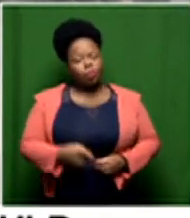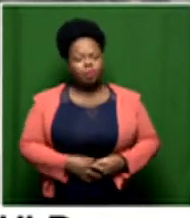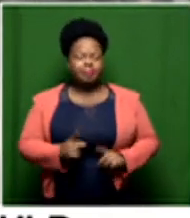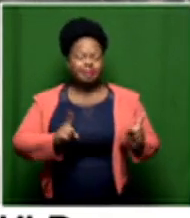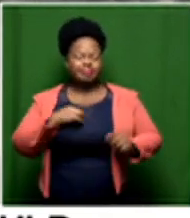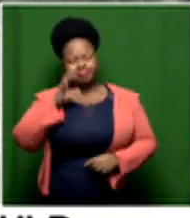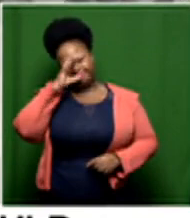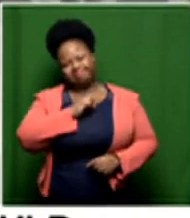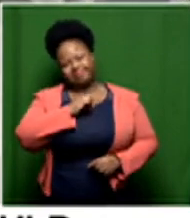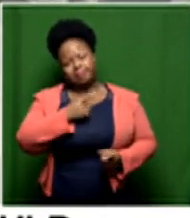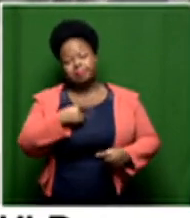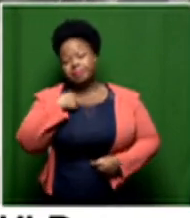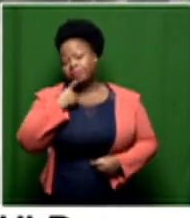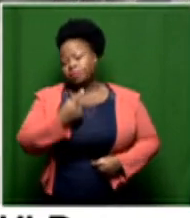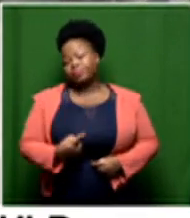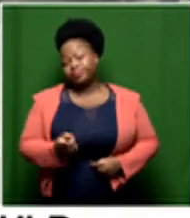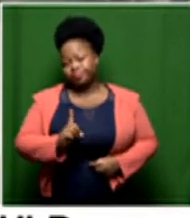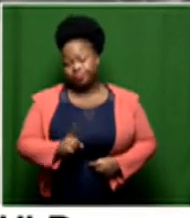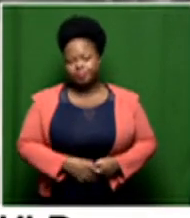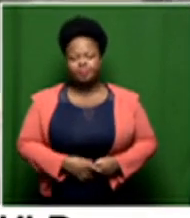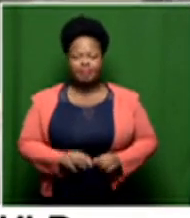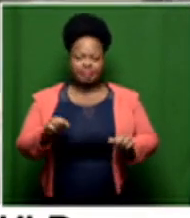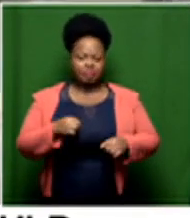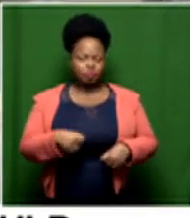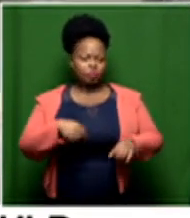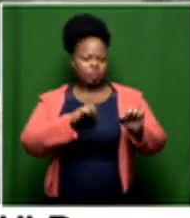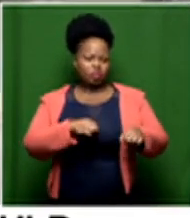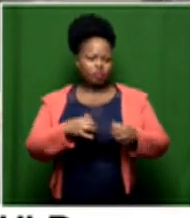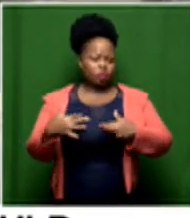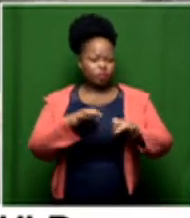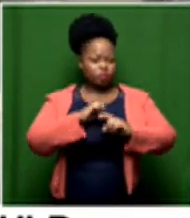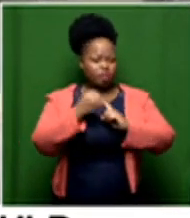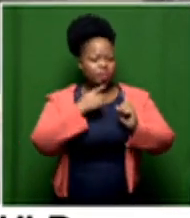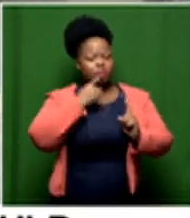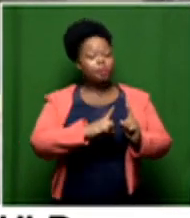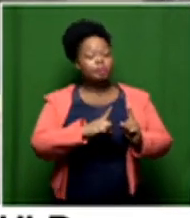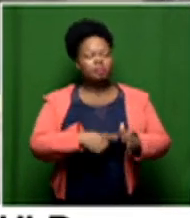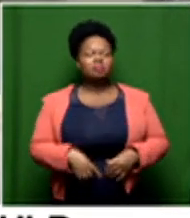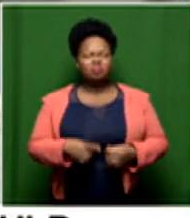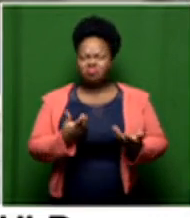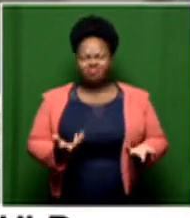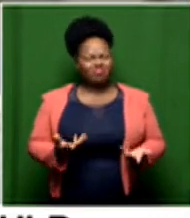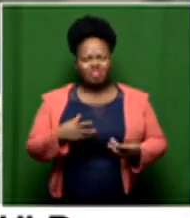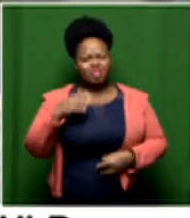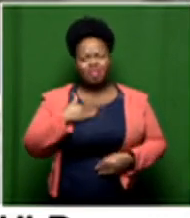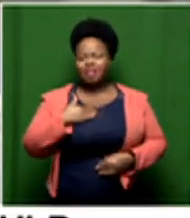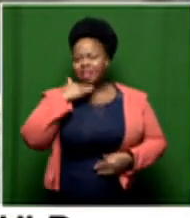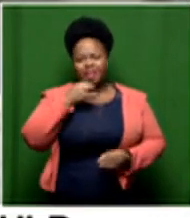guess. But what I can say, and I think you would agree, and what civil society is saying, is that we just don't have enough